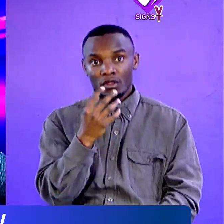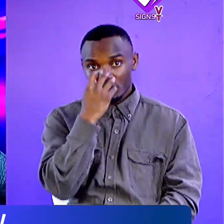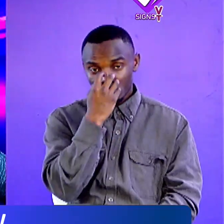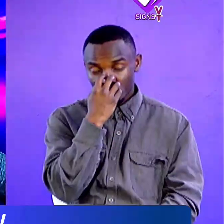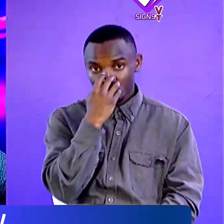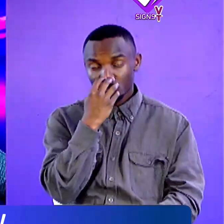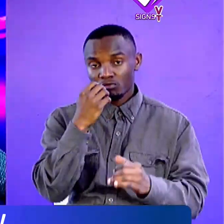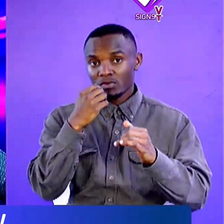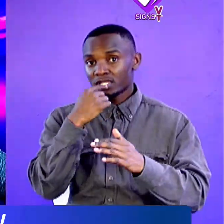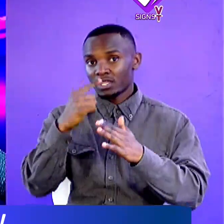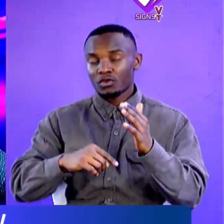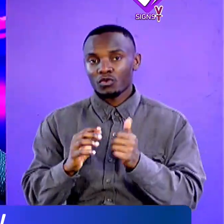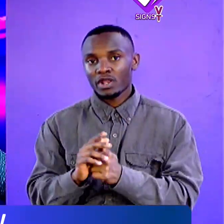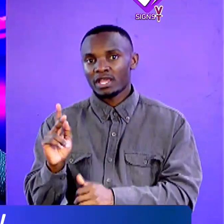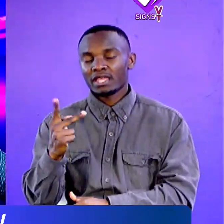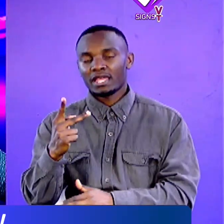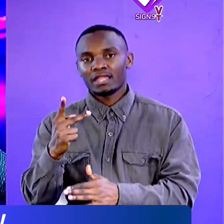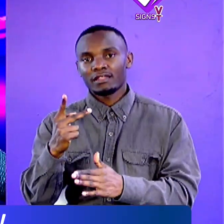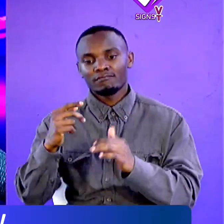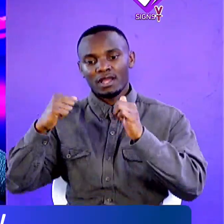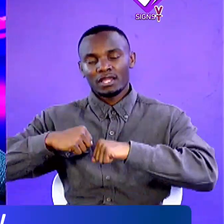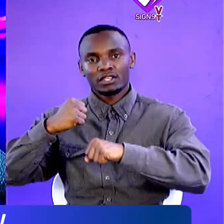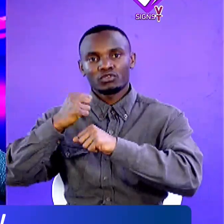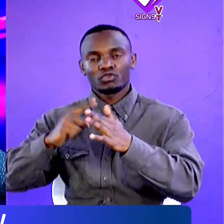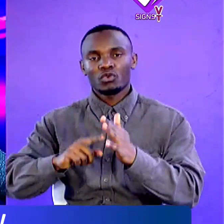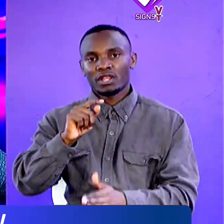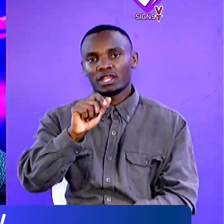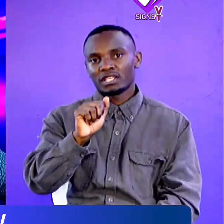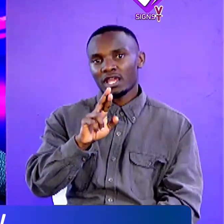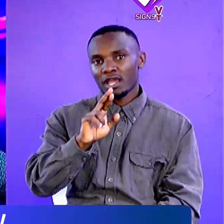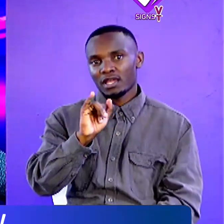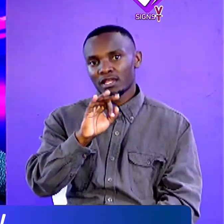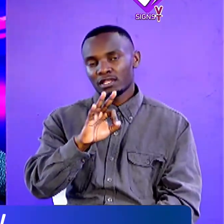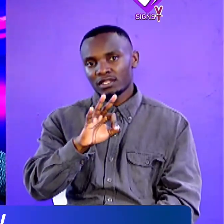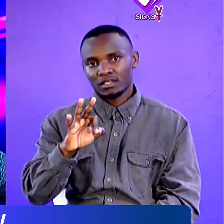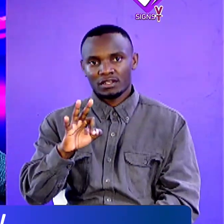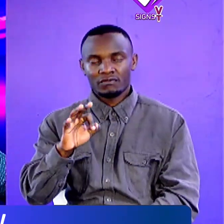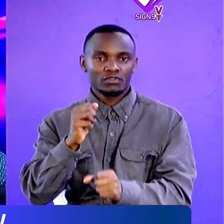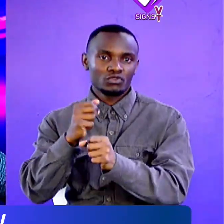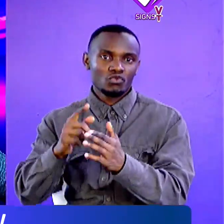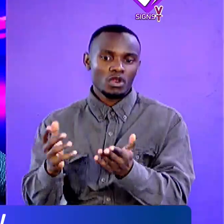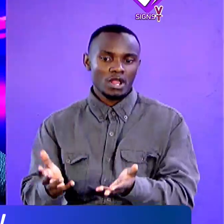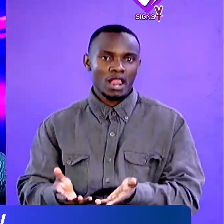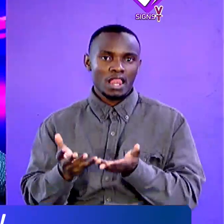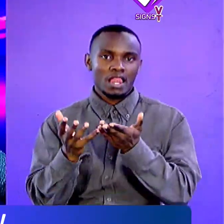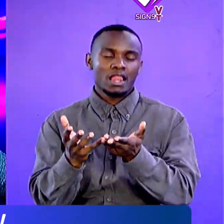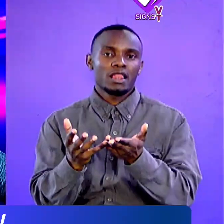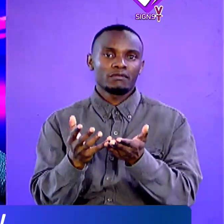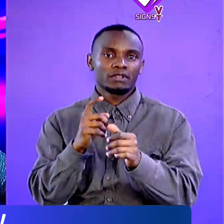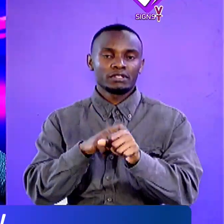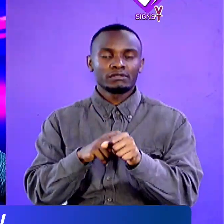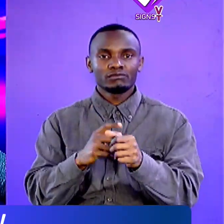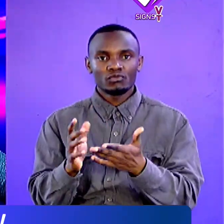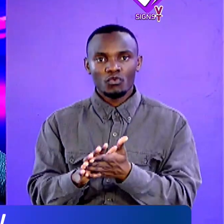exports, including tea, coffee, and avocados, a major trade milestone, even as Nairobi's dalliance with